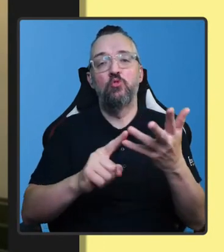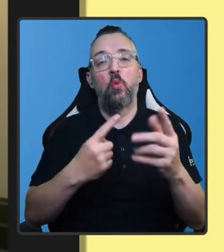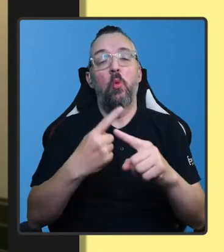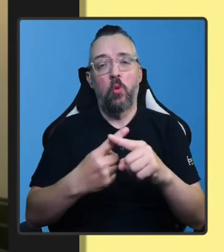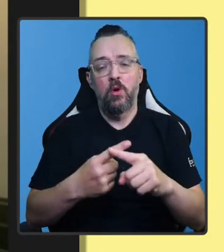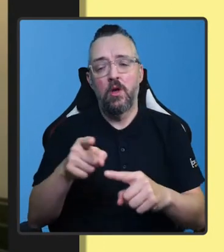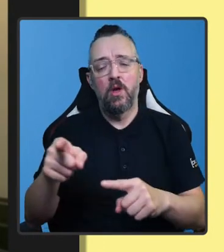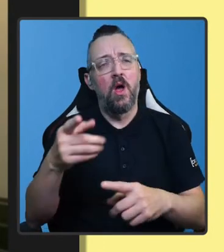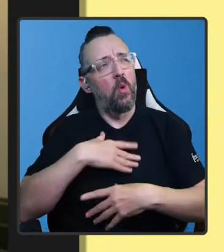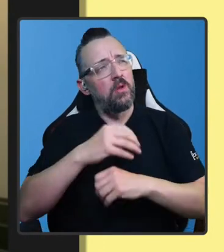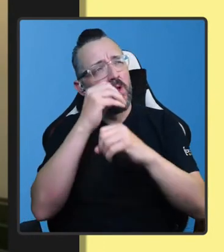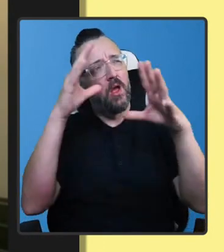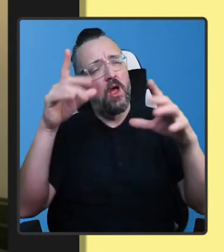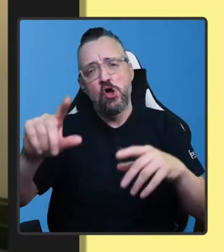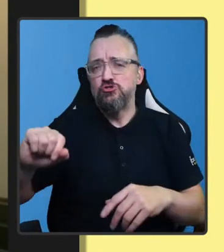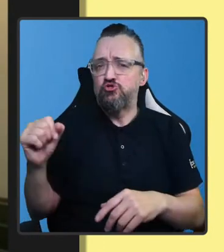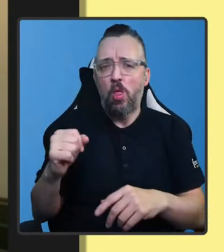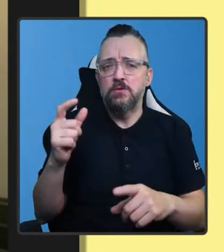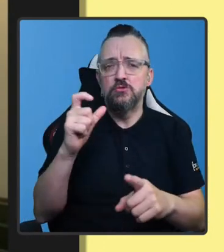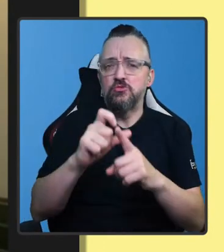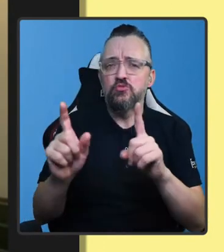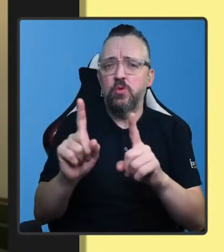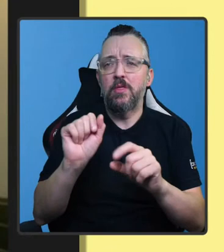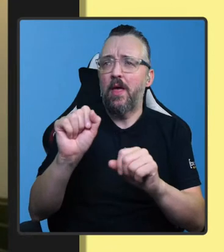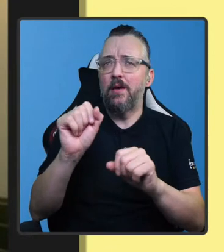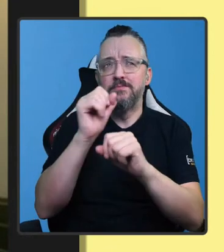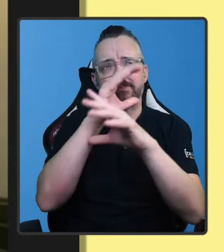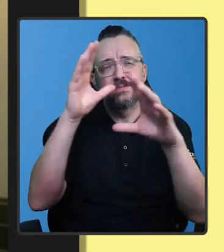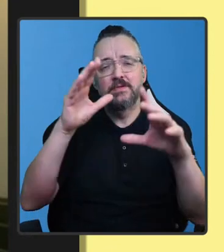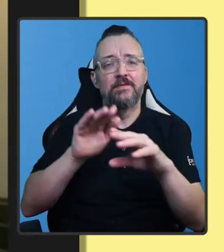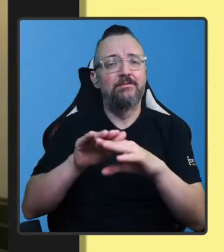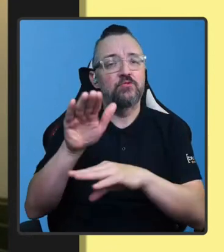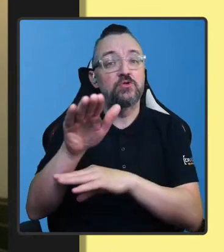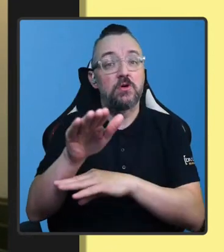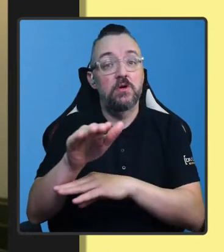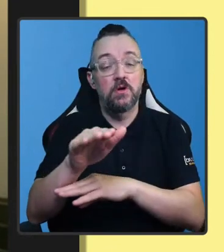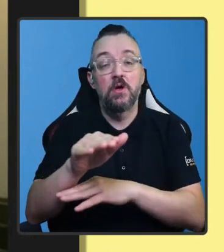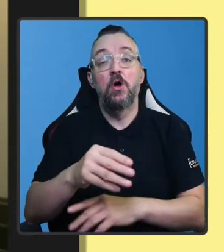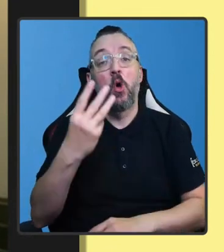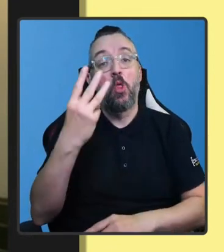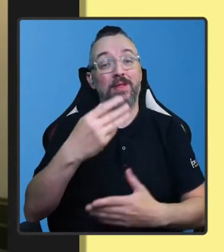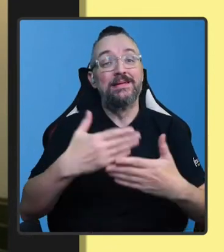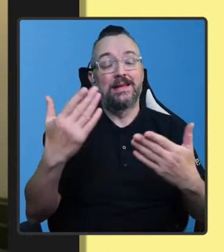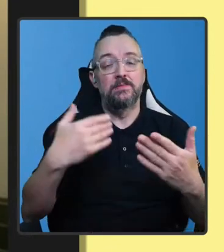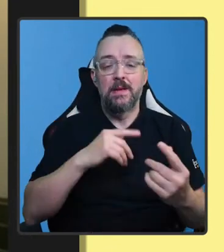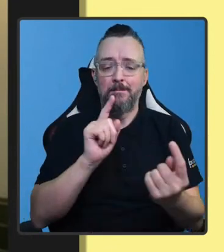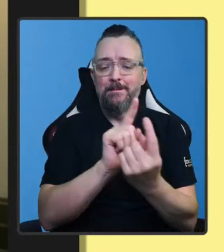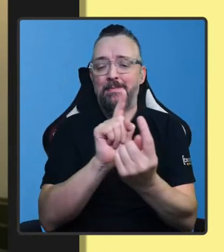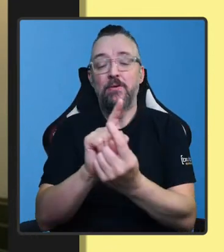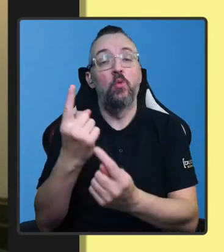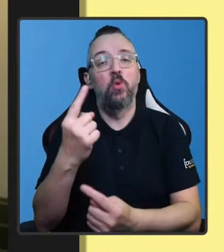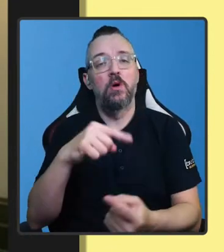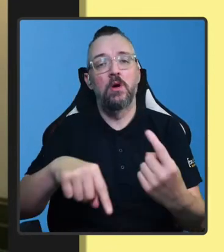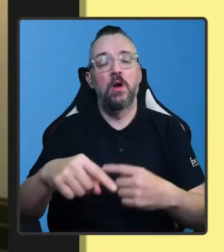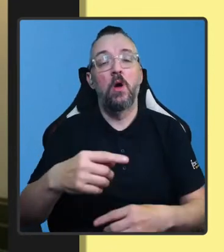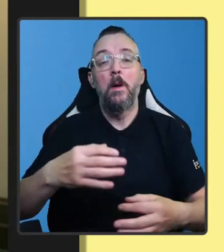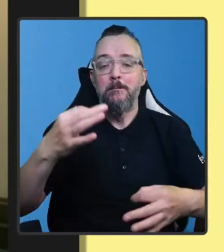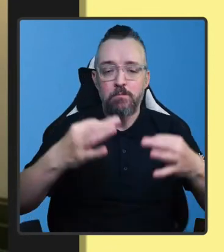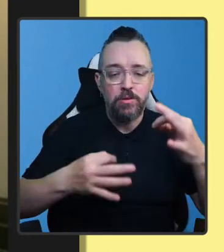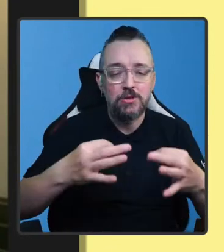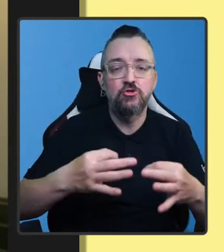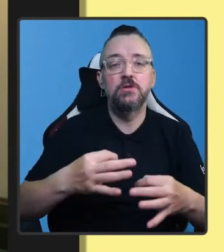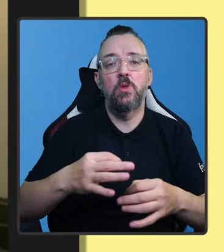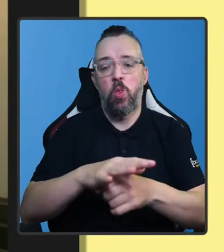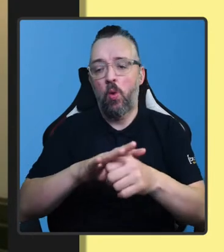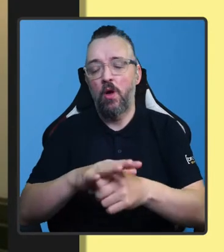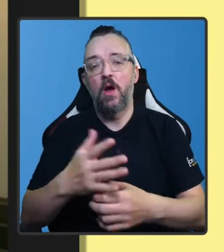bring in the conference on the future of Europe. For 3 days, I met young people and local politicians, telling them all about